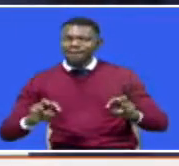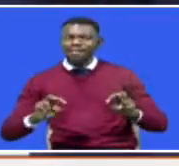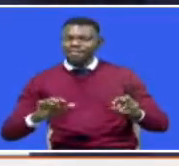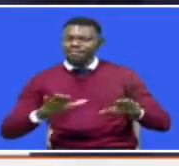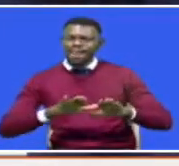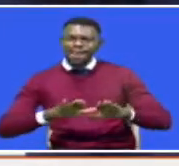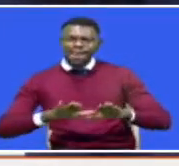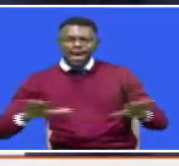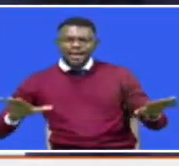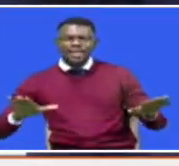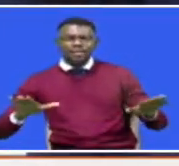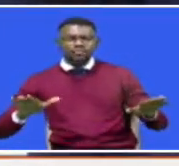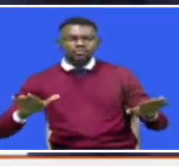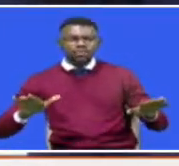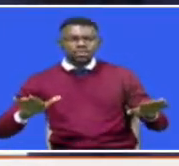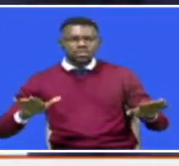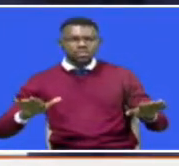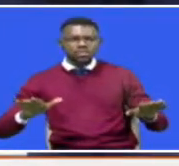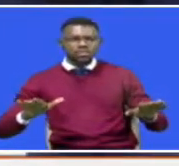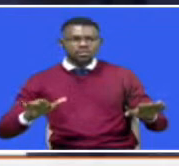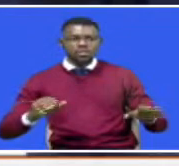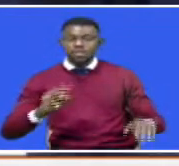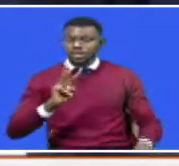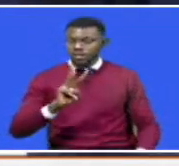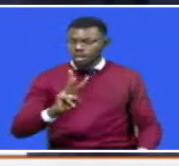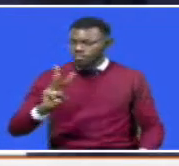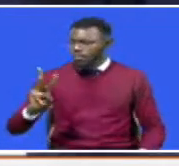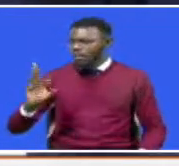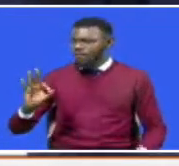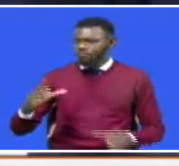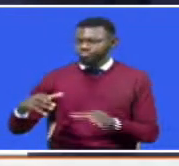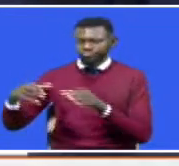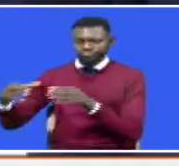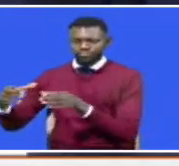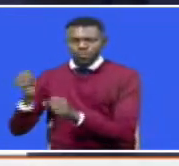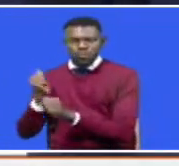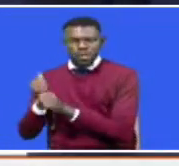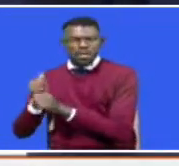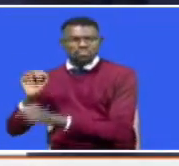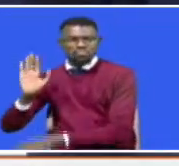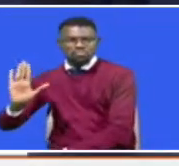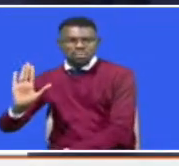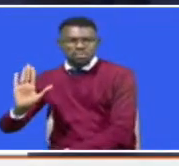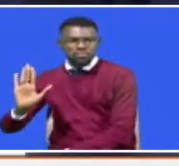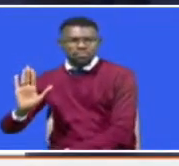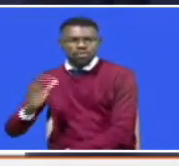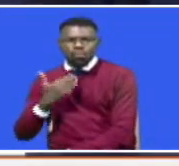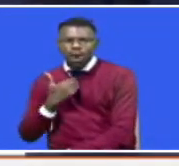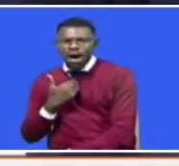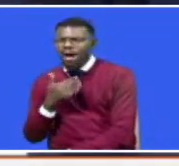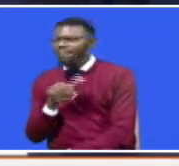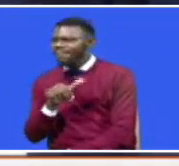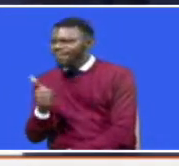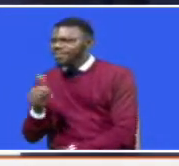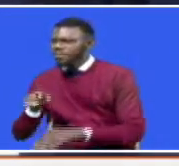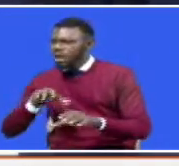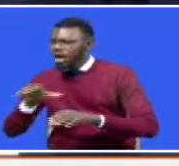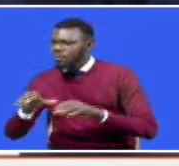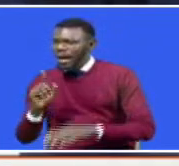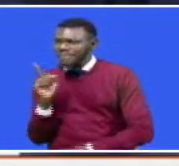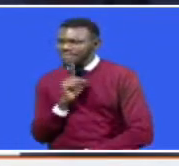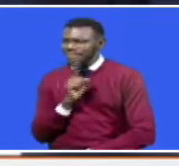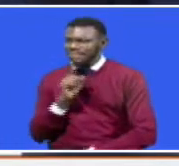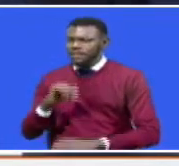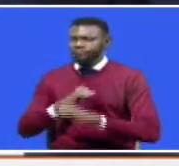landscapes, I think that's the approach WWF want to take to ensure that the endangered species are taken care of, and again